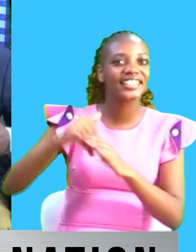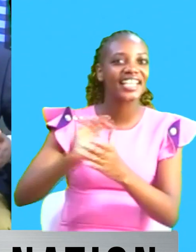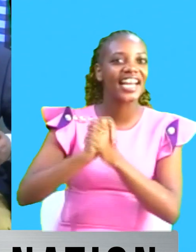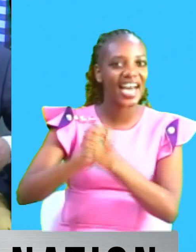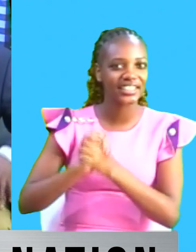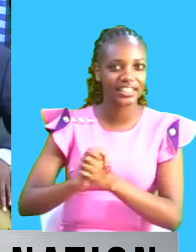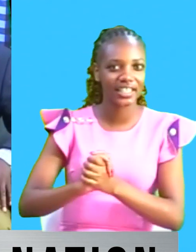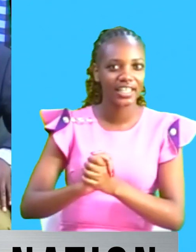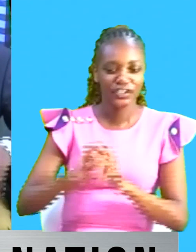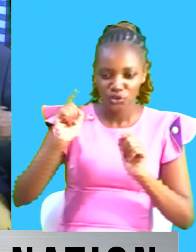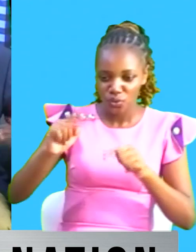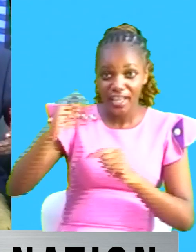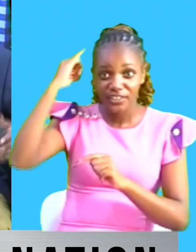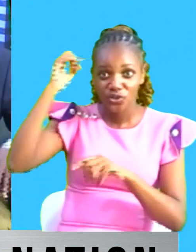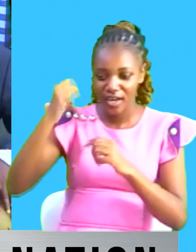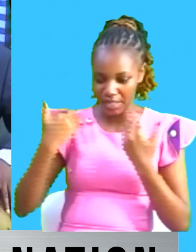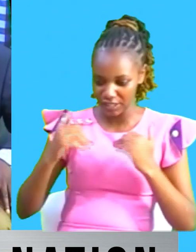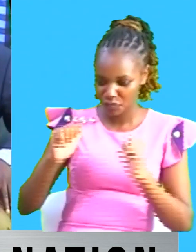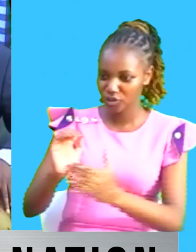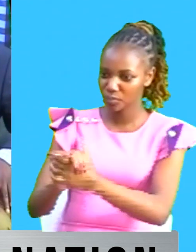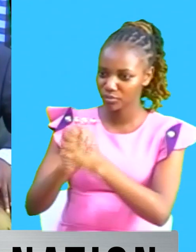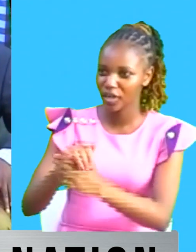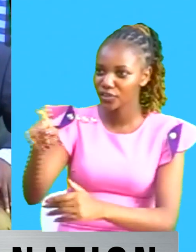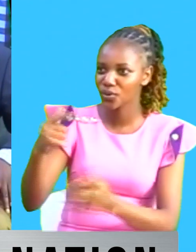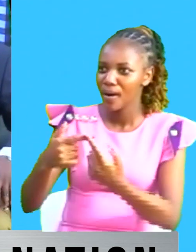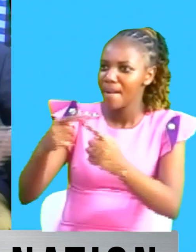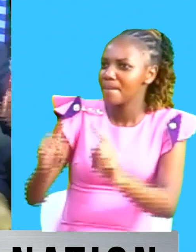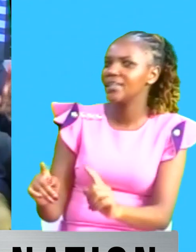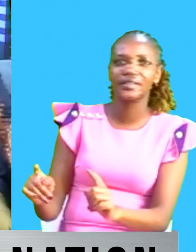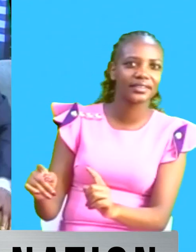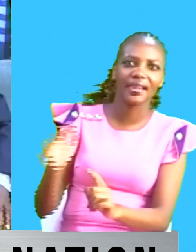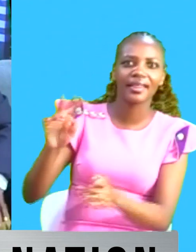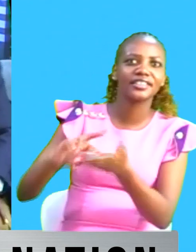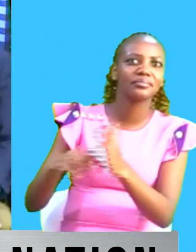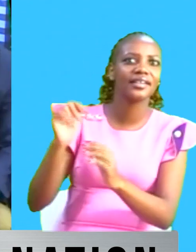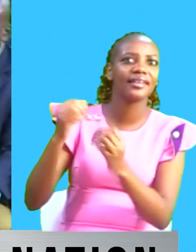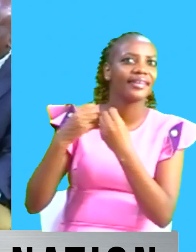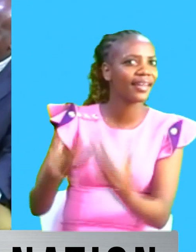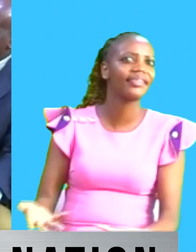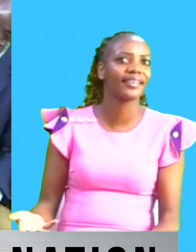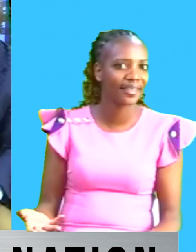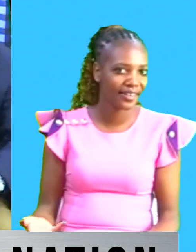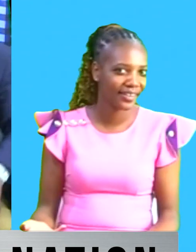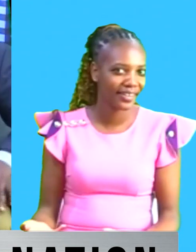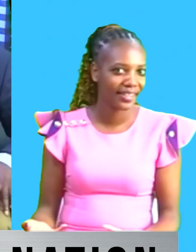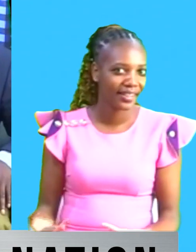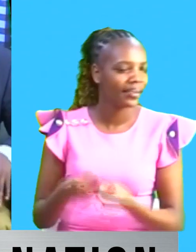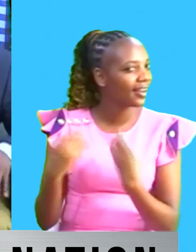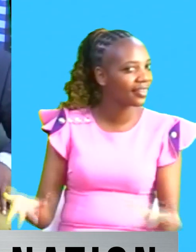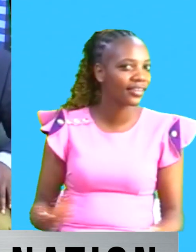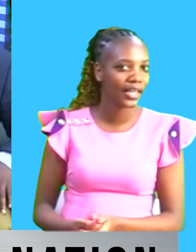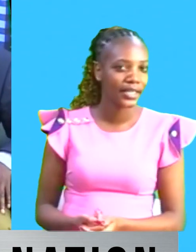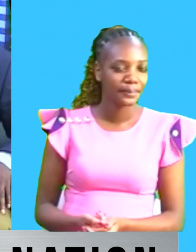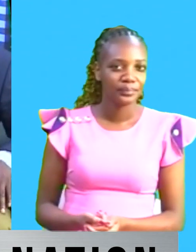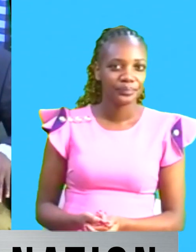I can shake your hand doesn't mean that there's anything. Come on, but you and me, we don't have the baggage. Exactly, Jonah. And this is